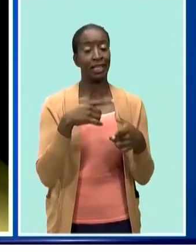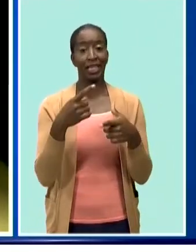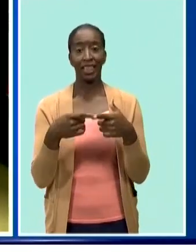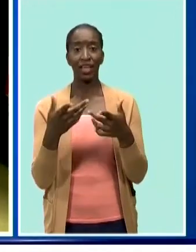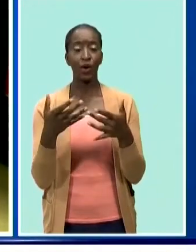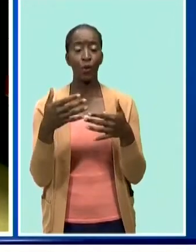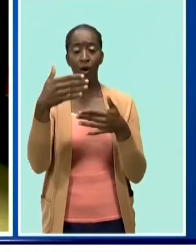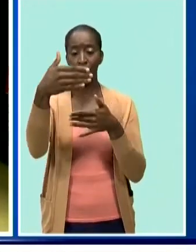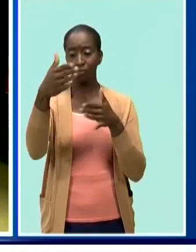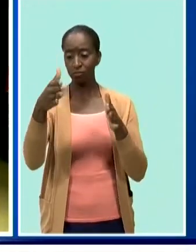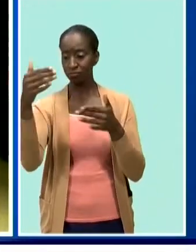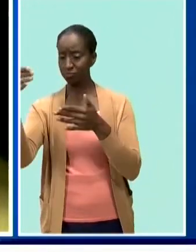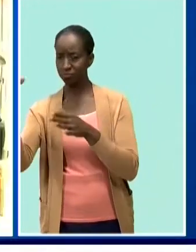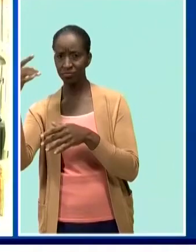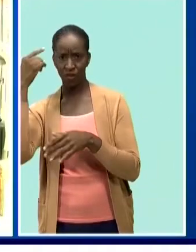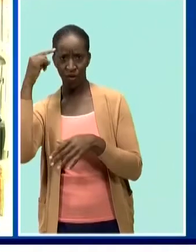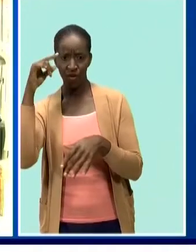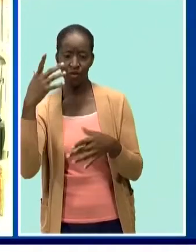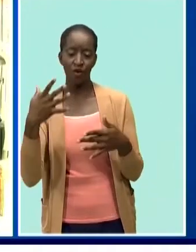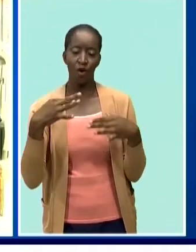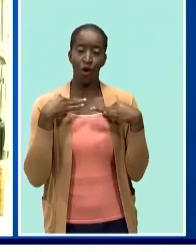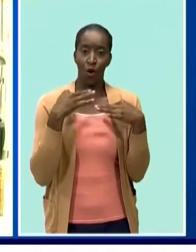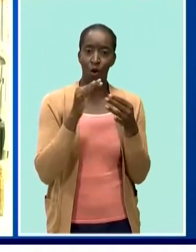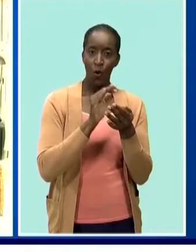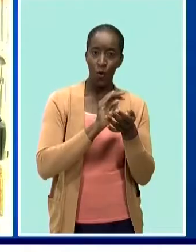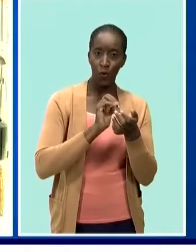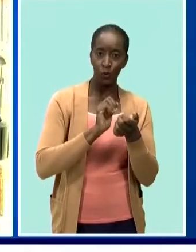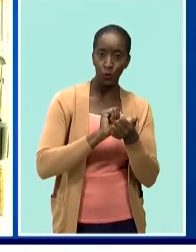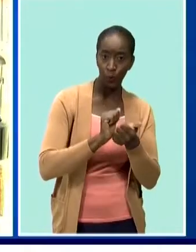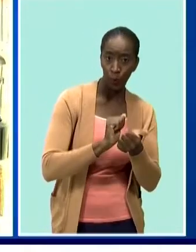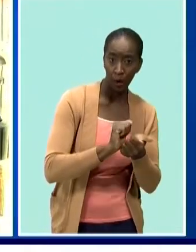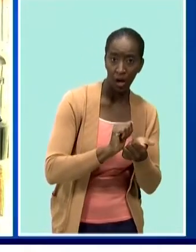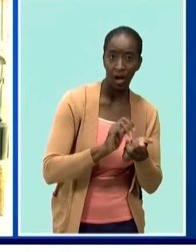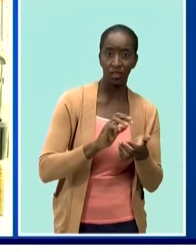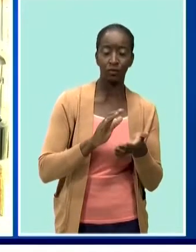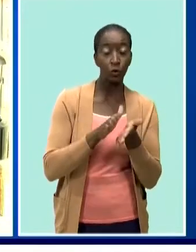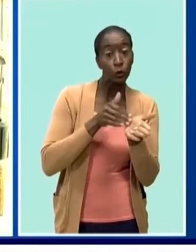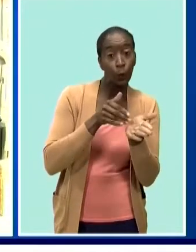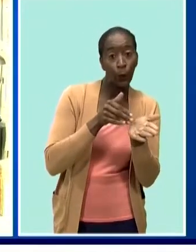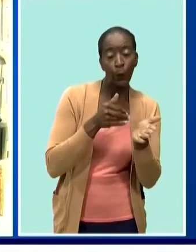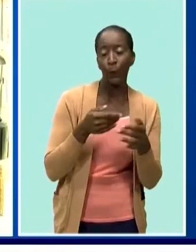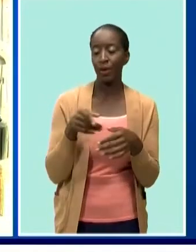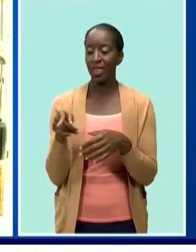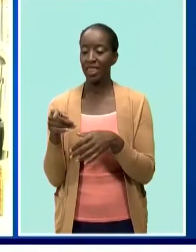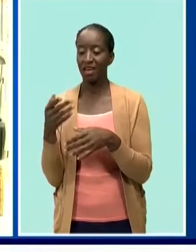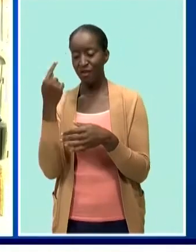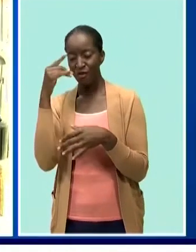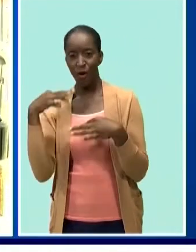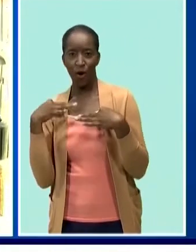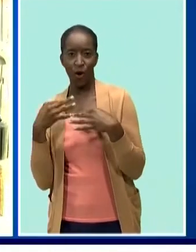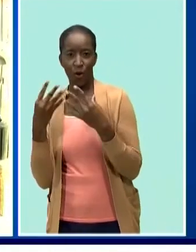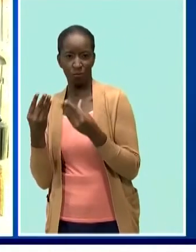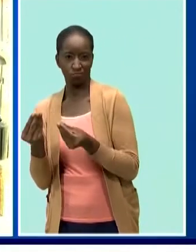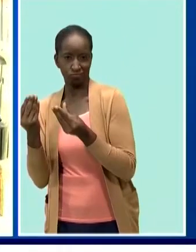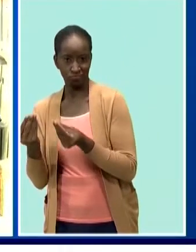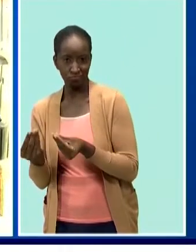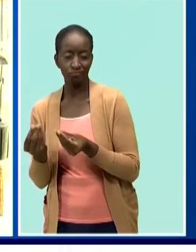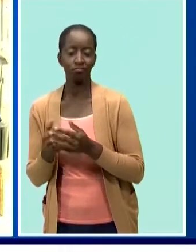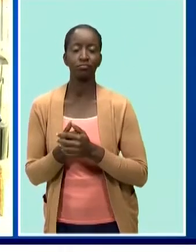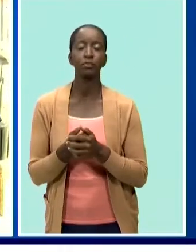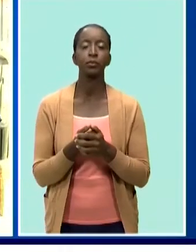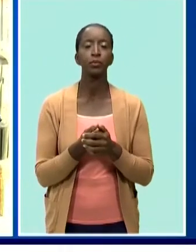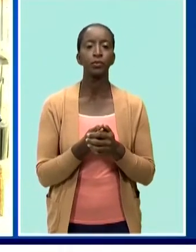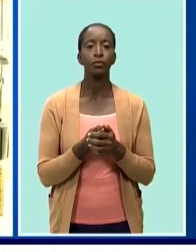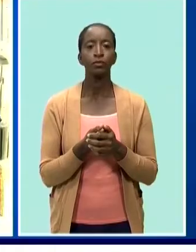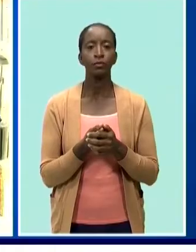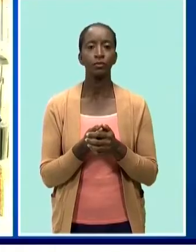and we've asked our manufacturer to develop an equally strong fabric softener